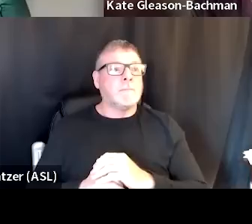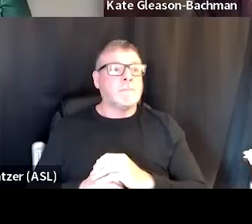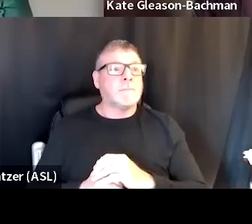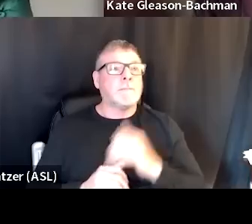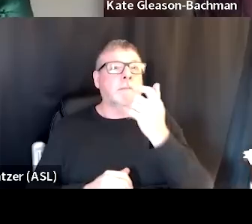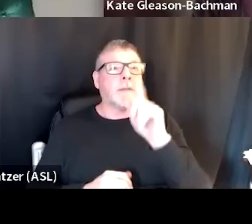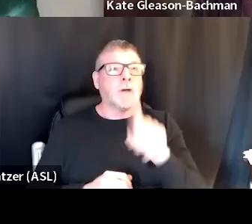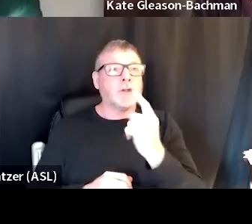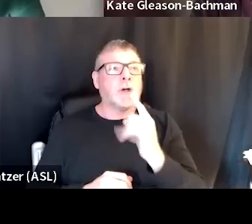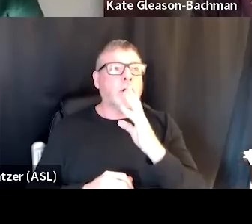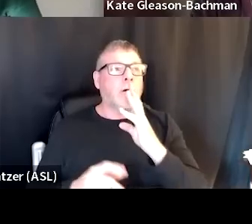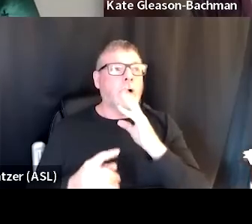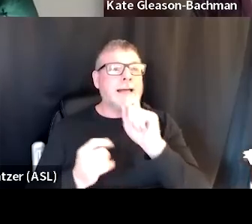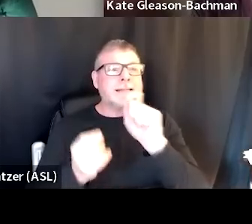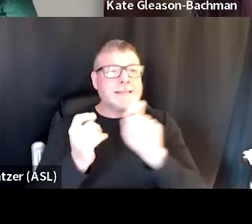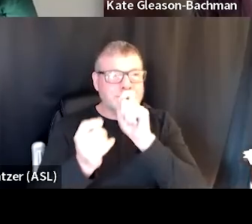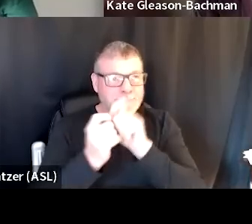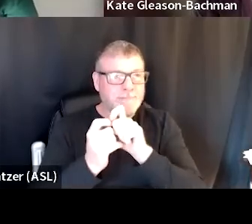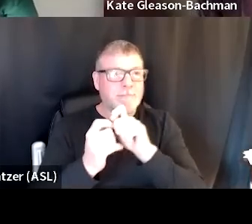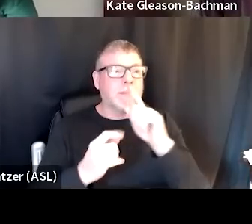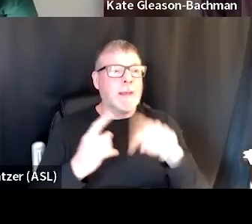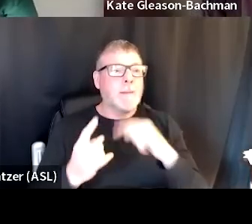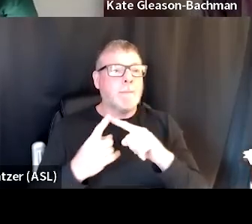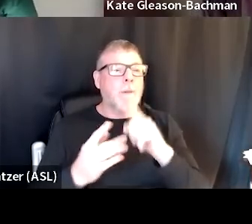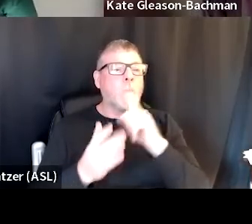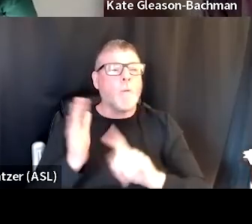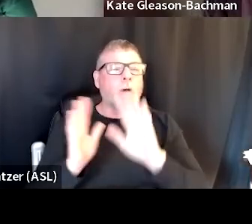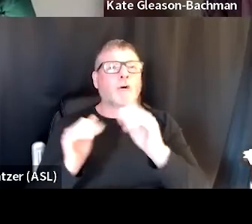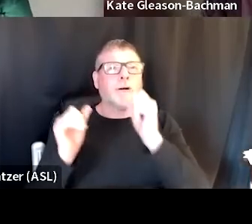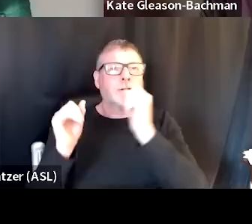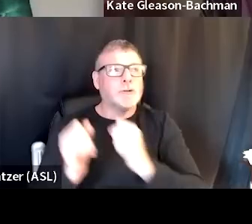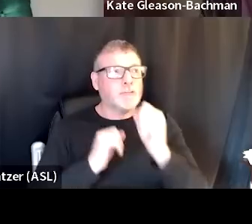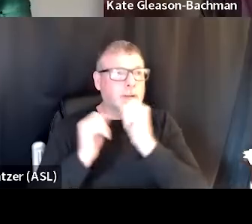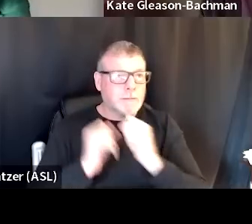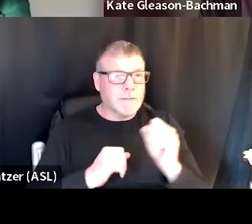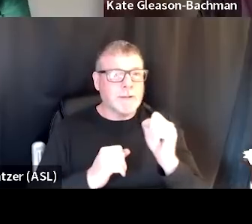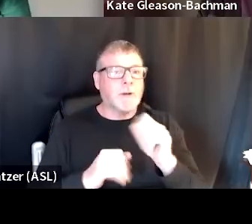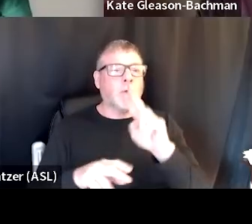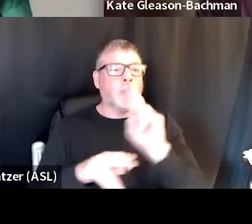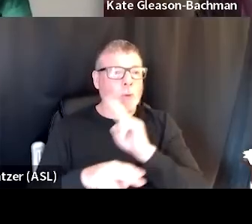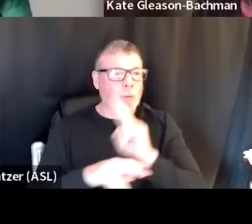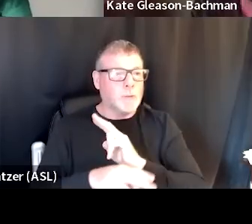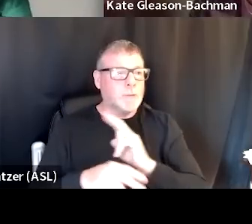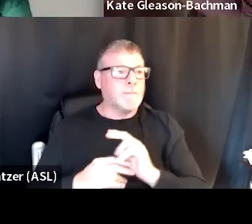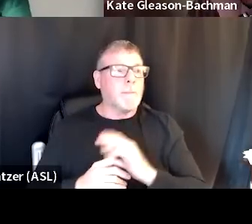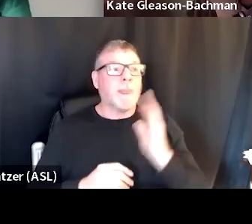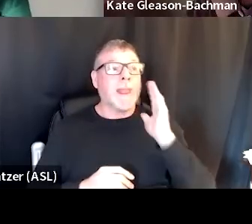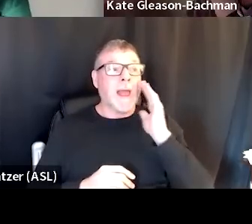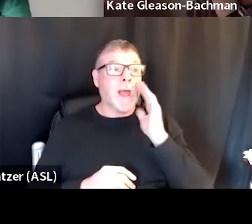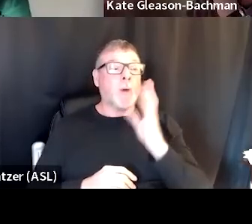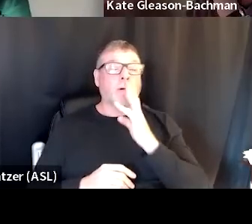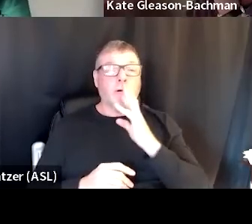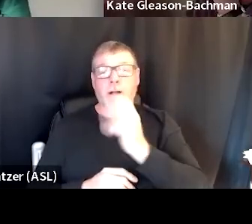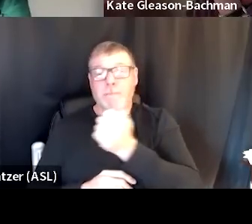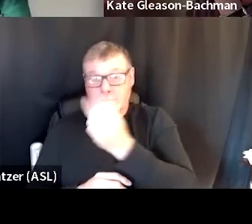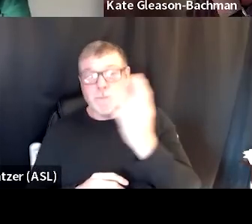talk specifically about what strategies you suggest or that you are using, and I know you've talked about a few, like